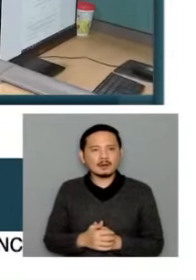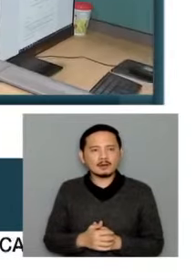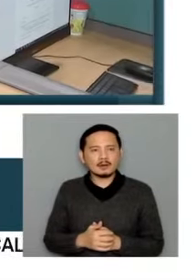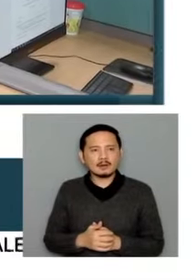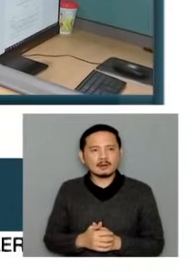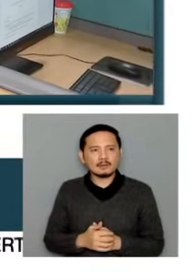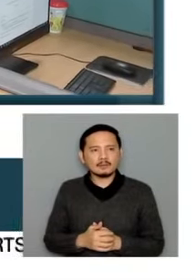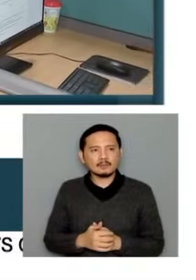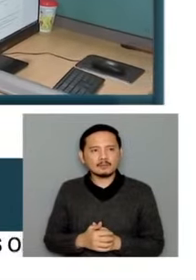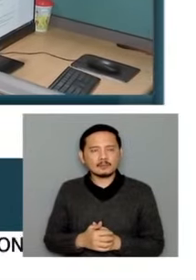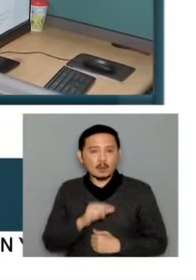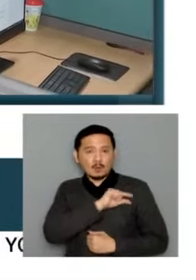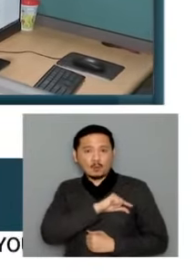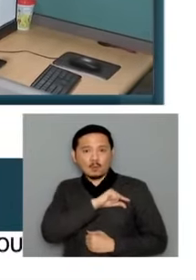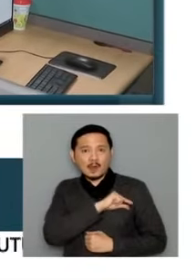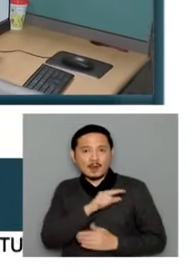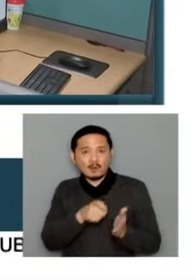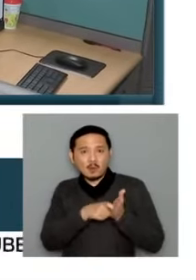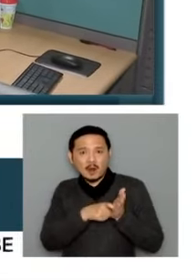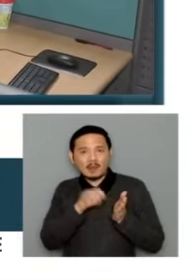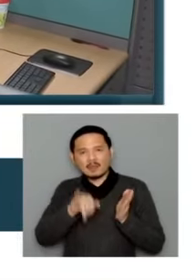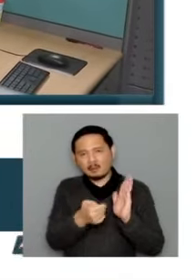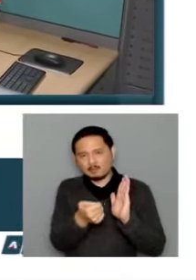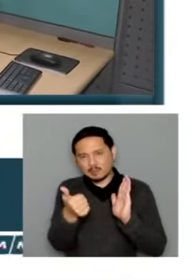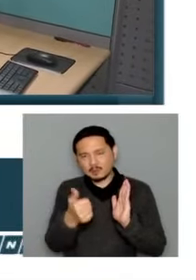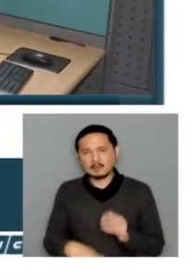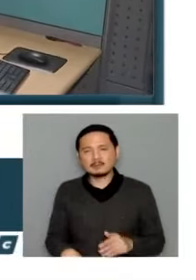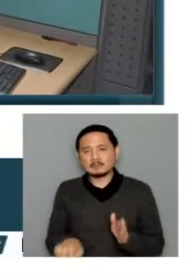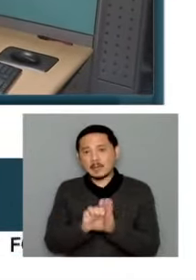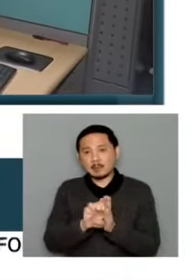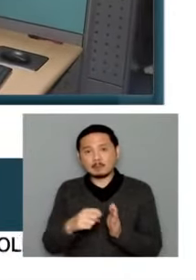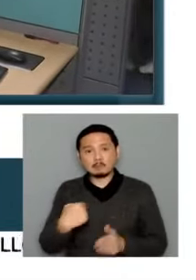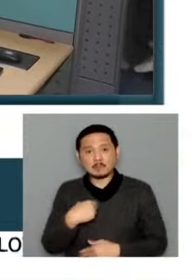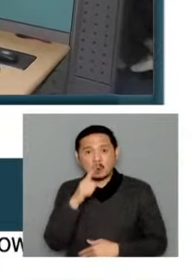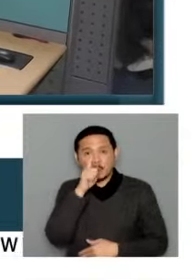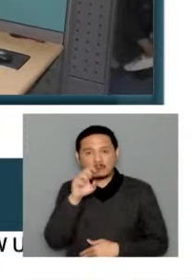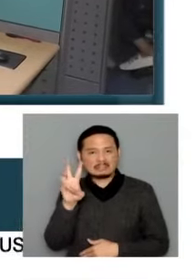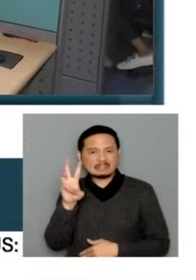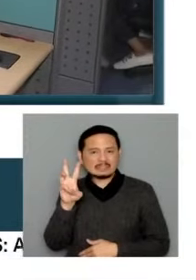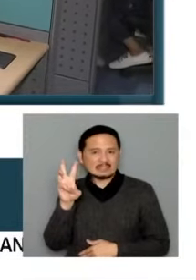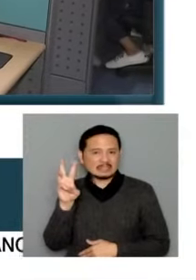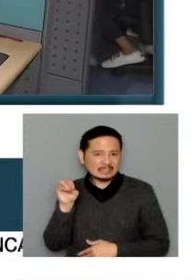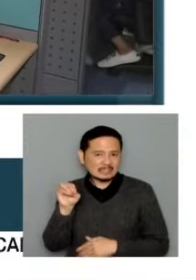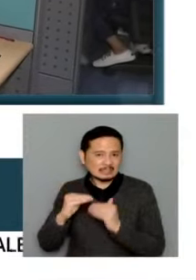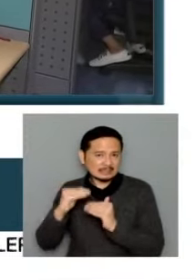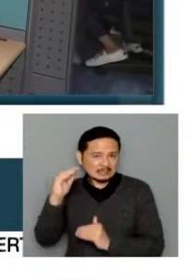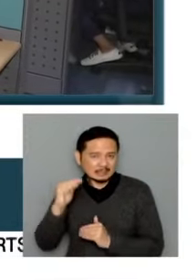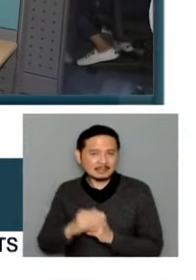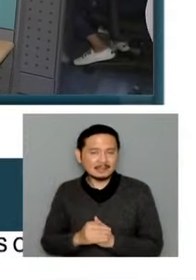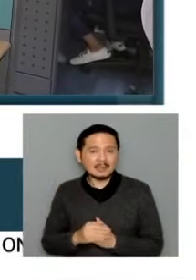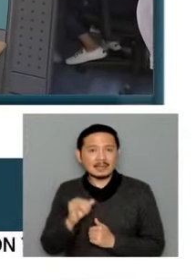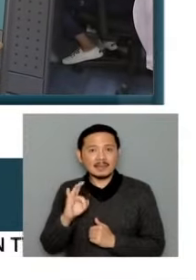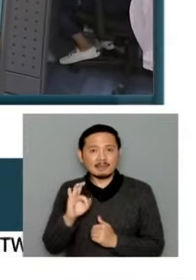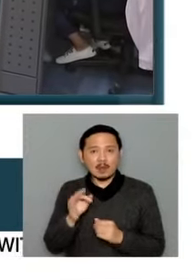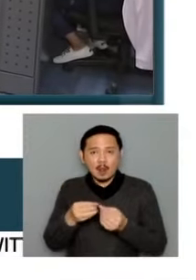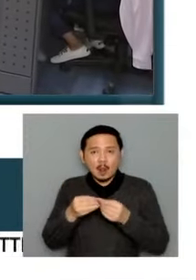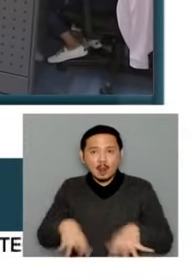qualification requirements. Mm-hmm. For example, I'm more than 60. I'm disqualified if I lose my job tomorrow from